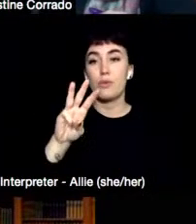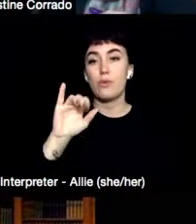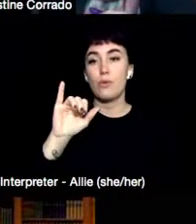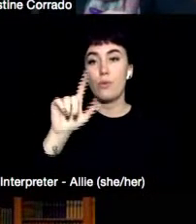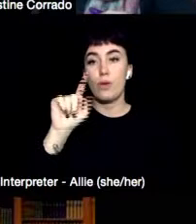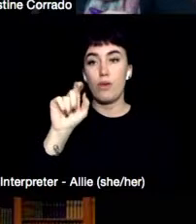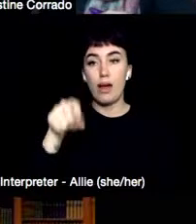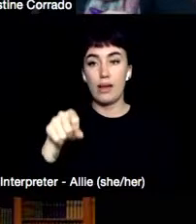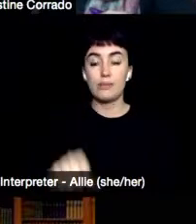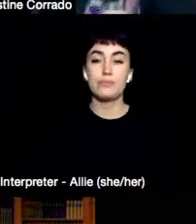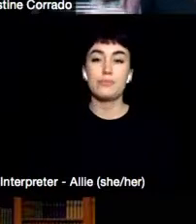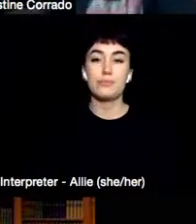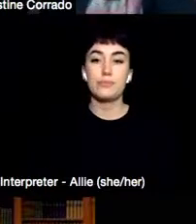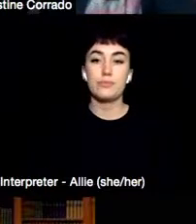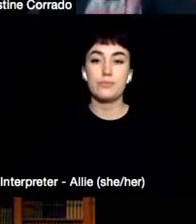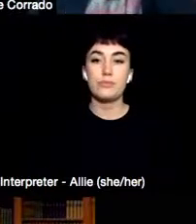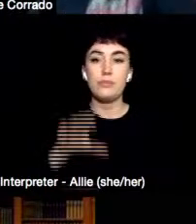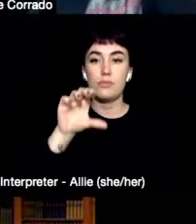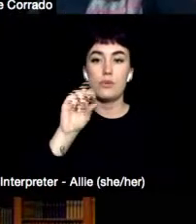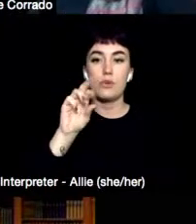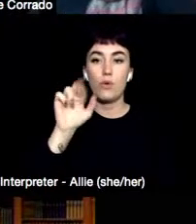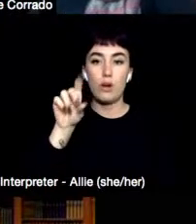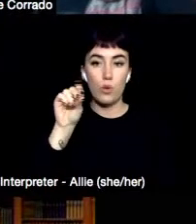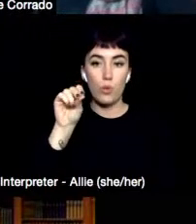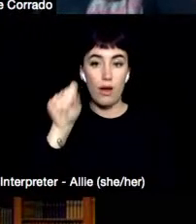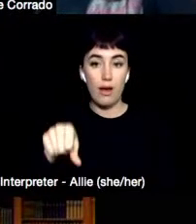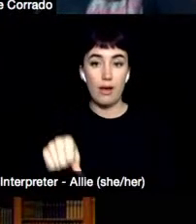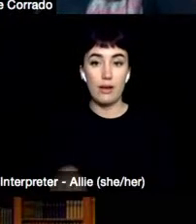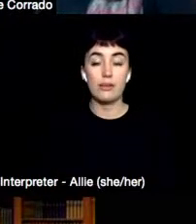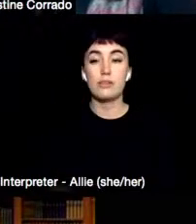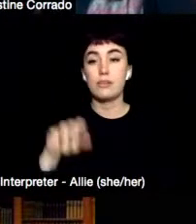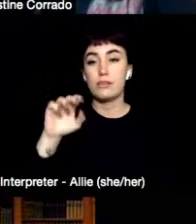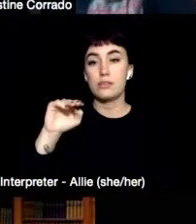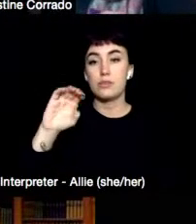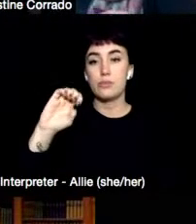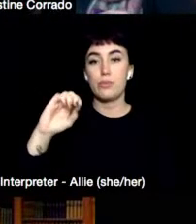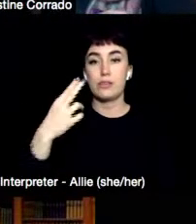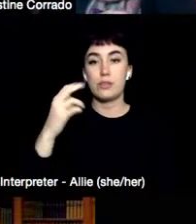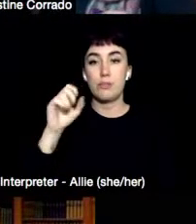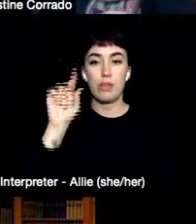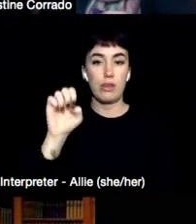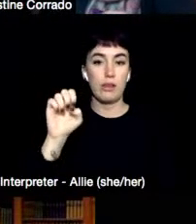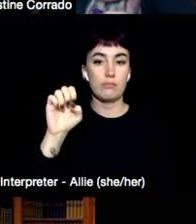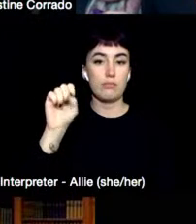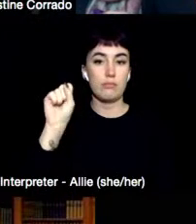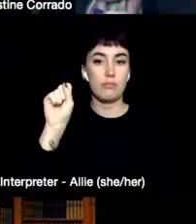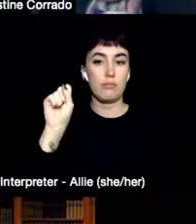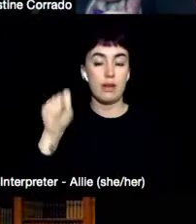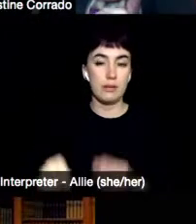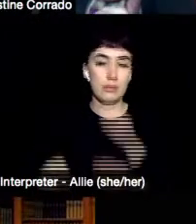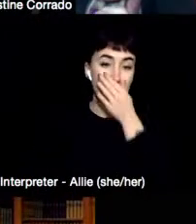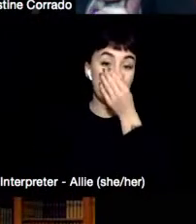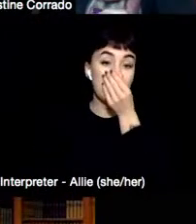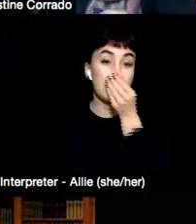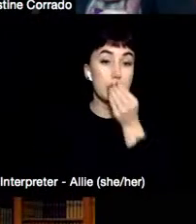Wilt, Aye. Councilmember Corrado, Aye. Supervisor Maley. Aye.